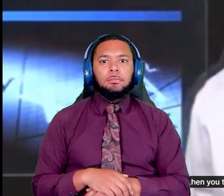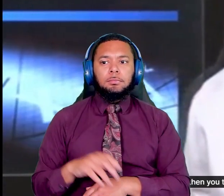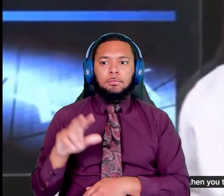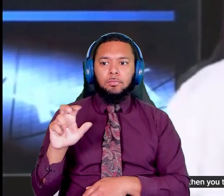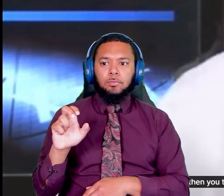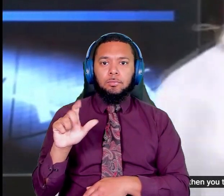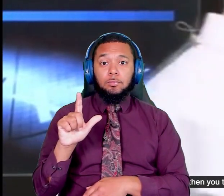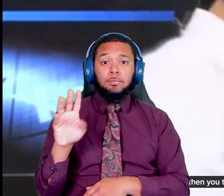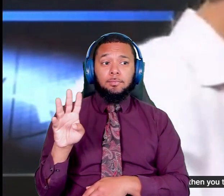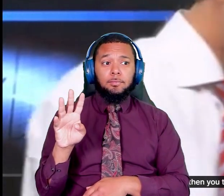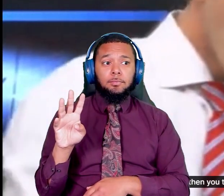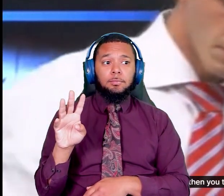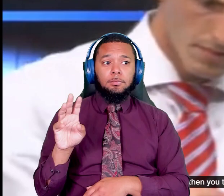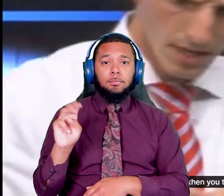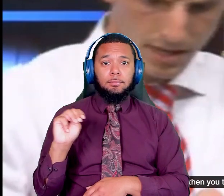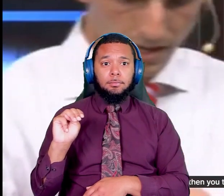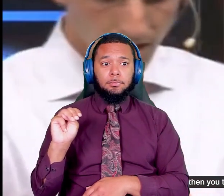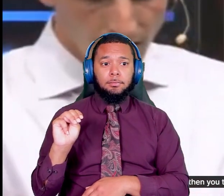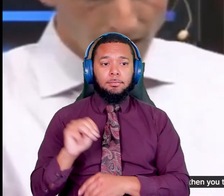324 meters.